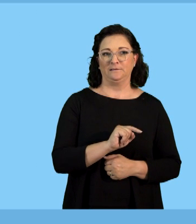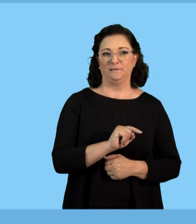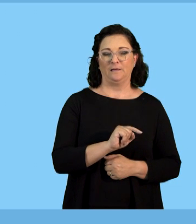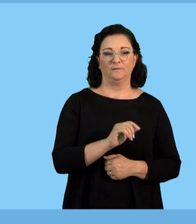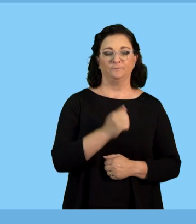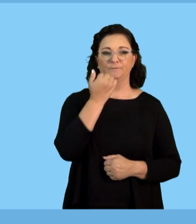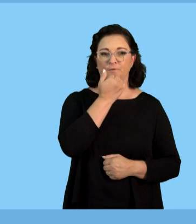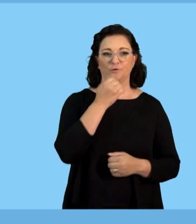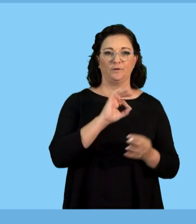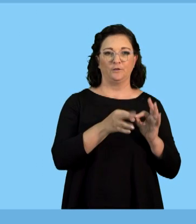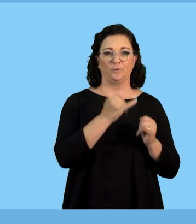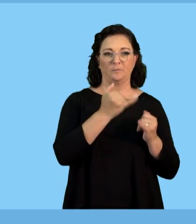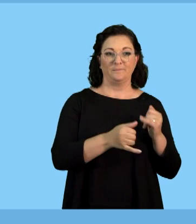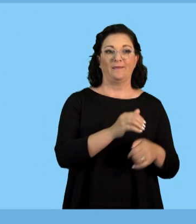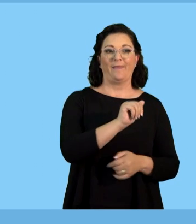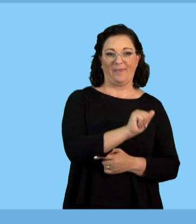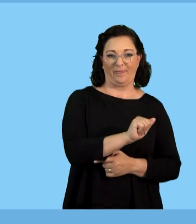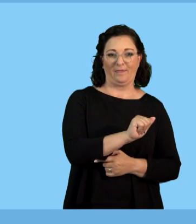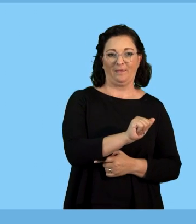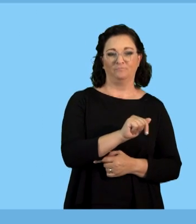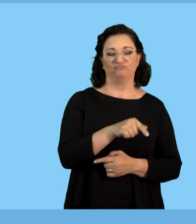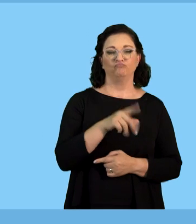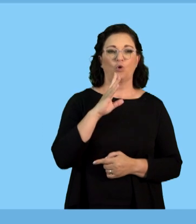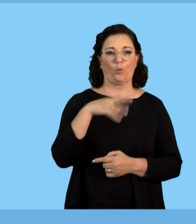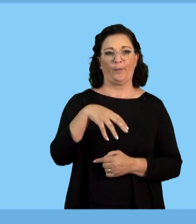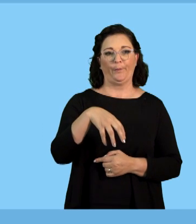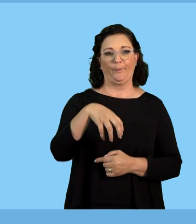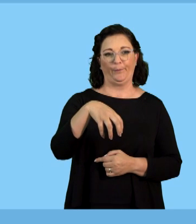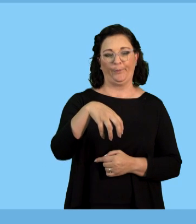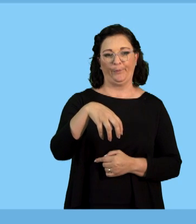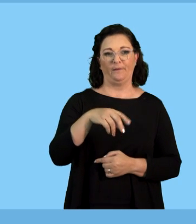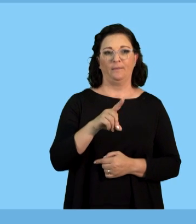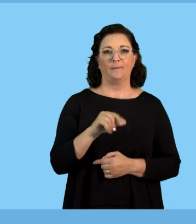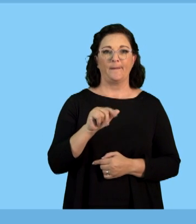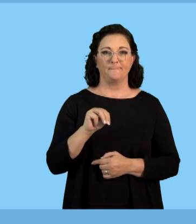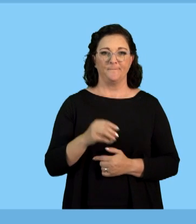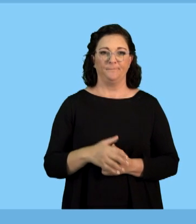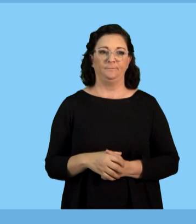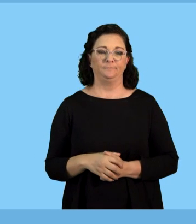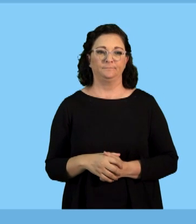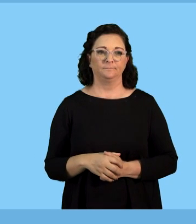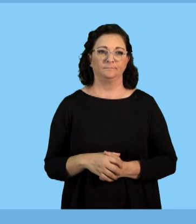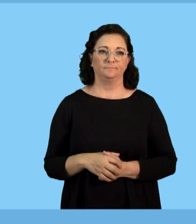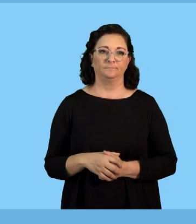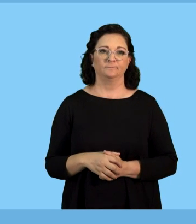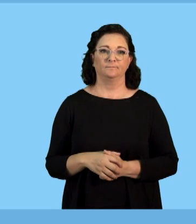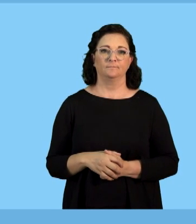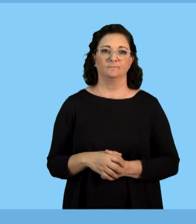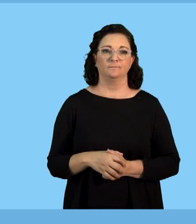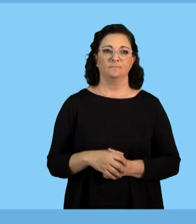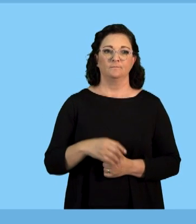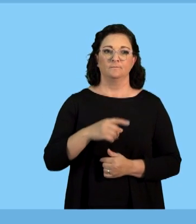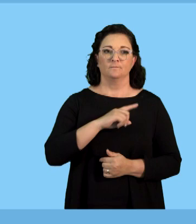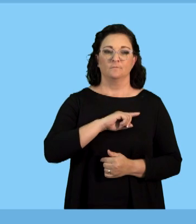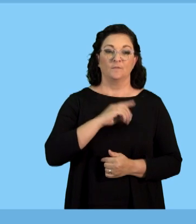and that we can say it's going to be dim, or the dimmest. So now it goes like, as you add more resistors in